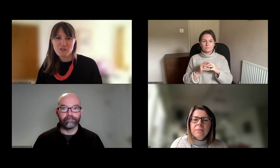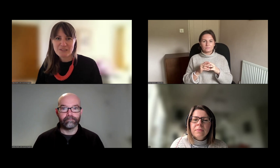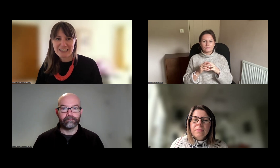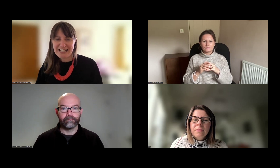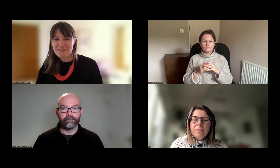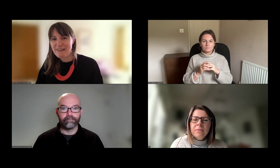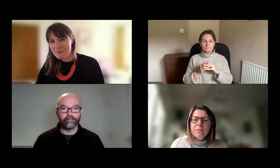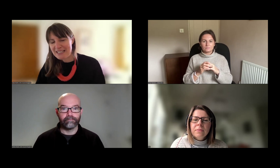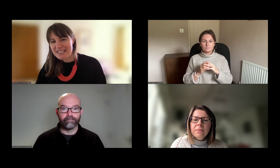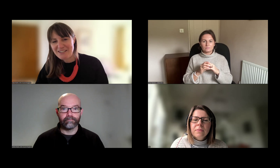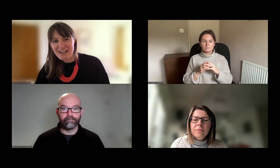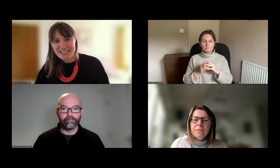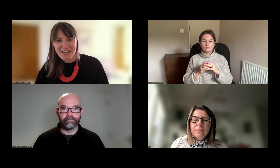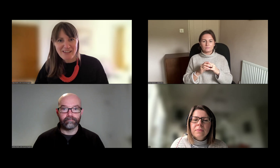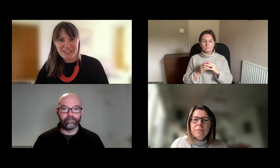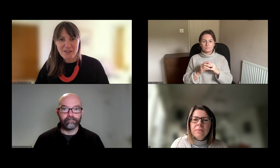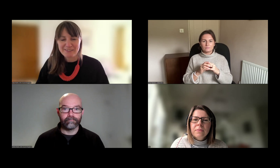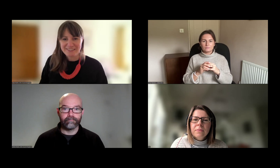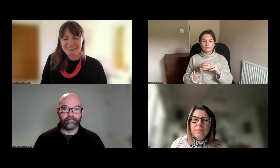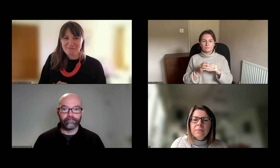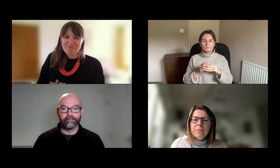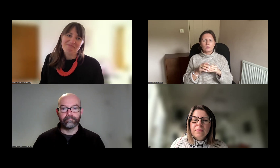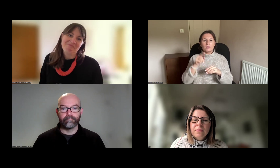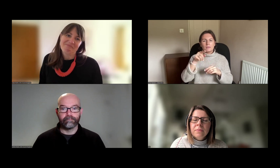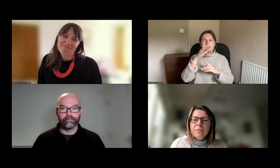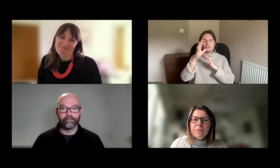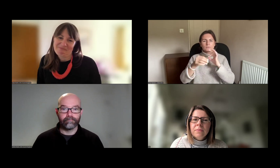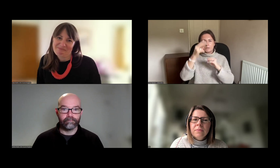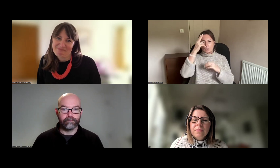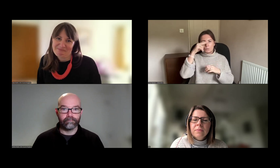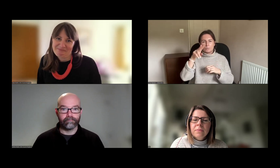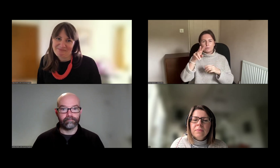It's called Connect and Reflect, but it is the right survey. So